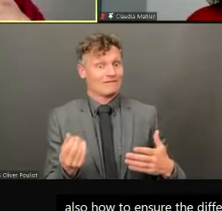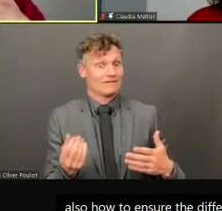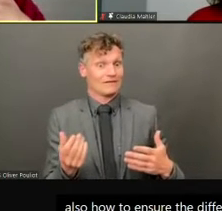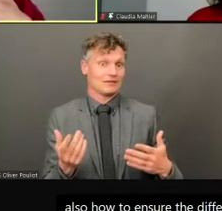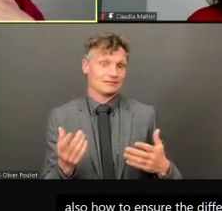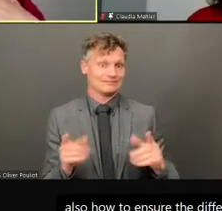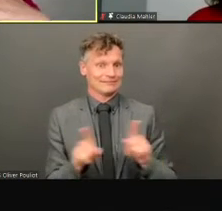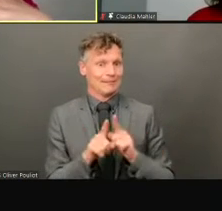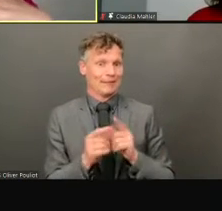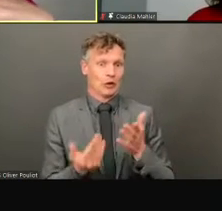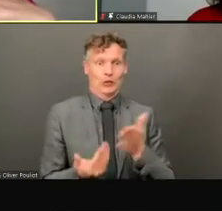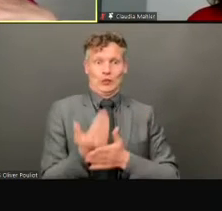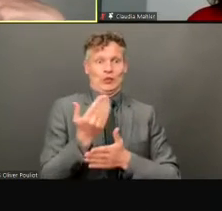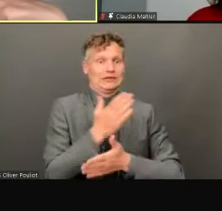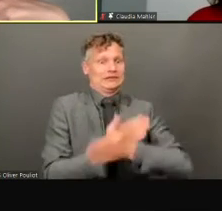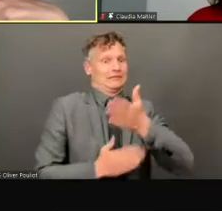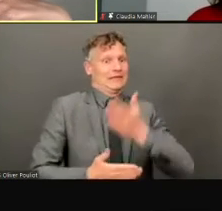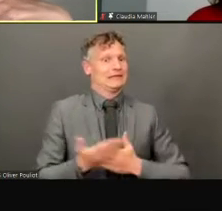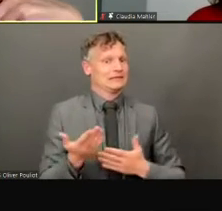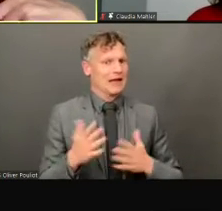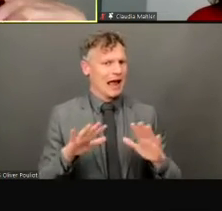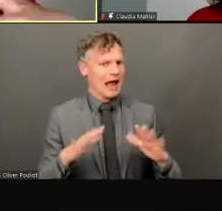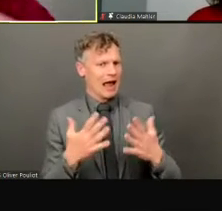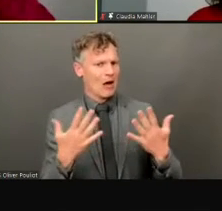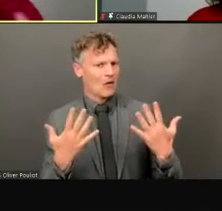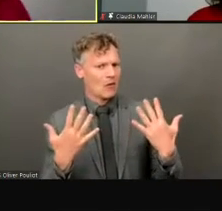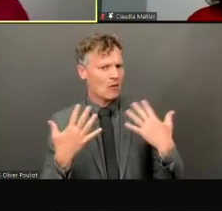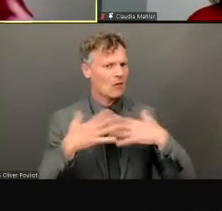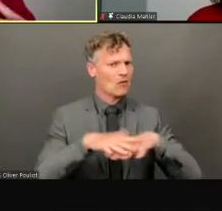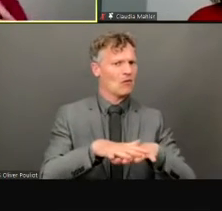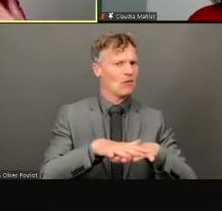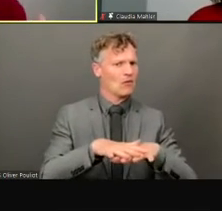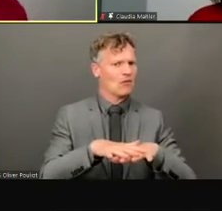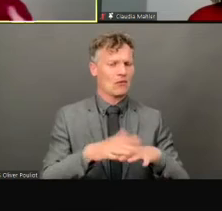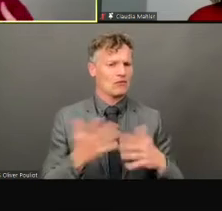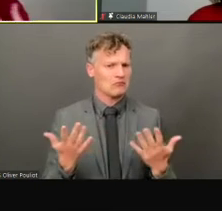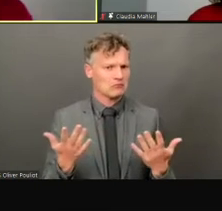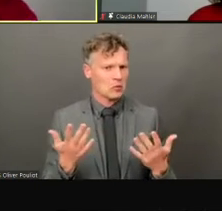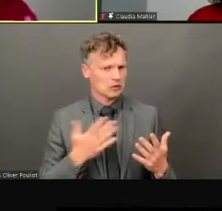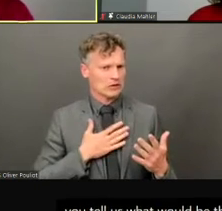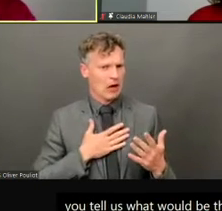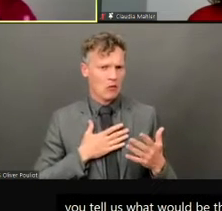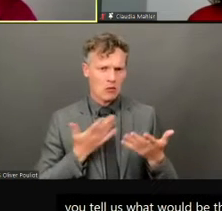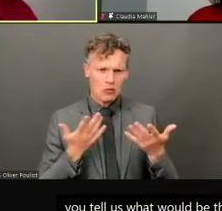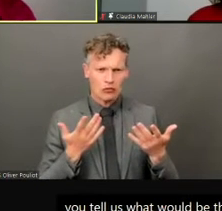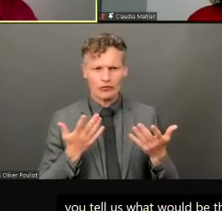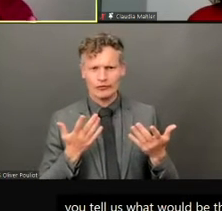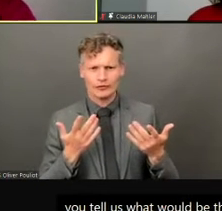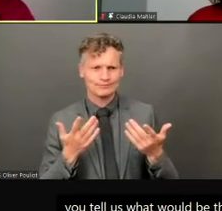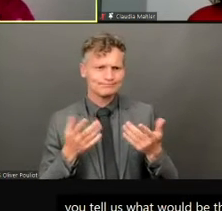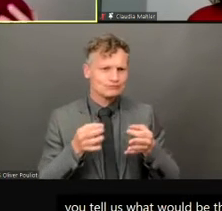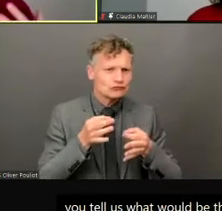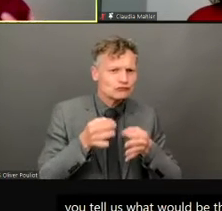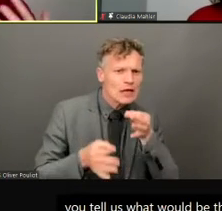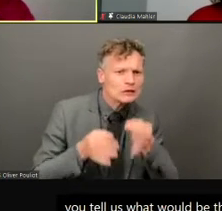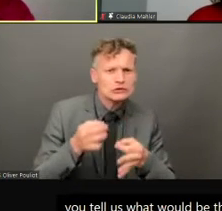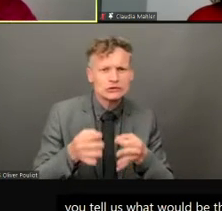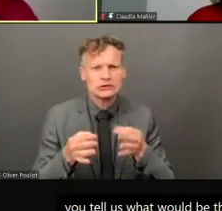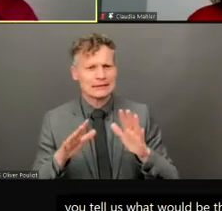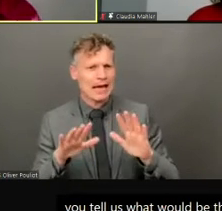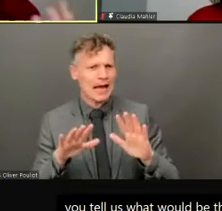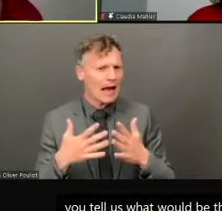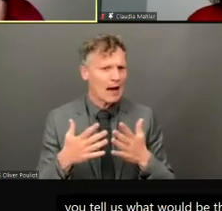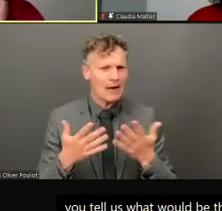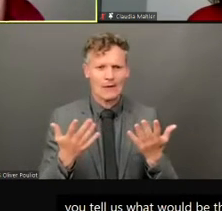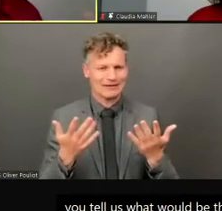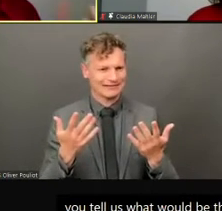tell us what would be the tactic that we can use in terms of addressing some of these arguments that we hear a lot